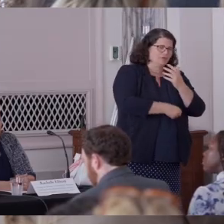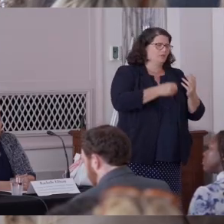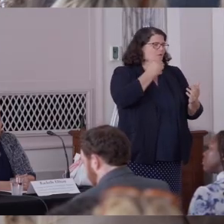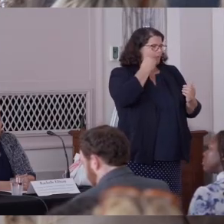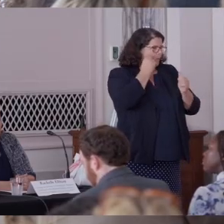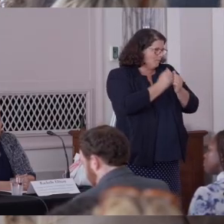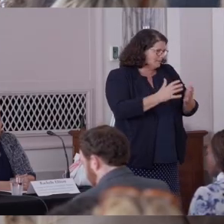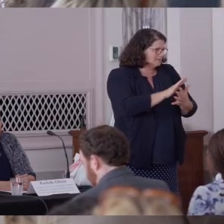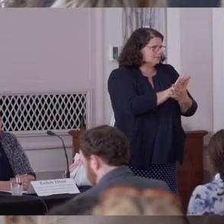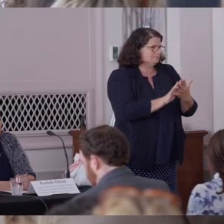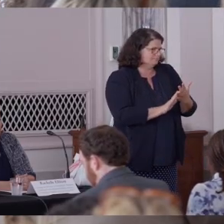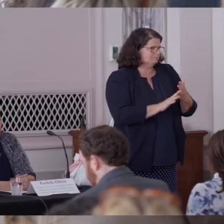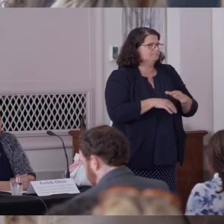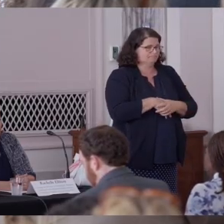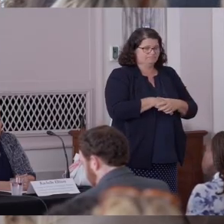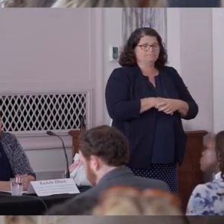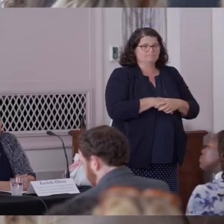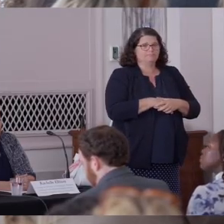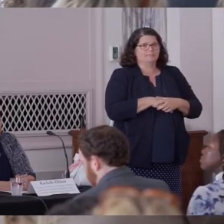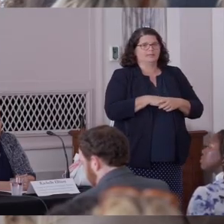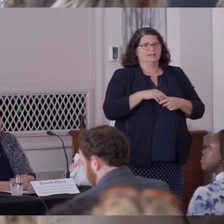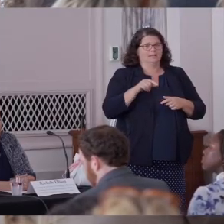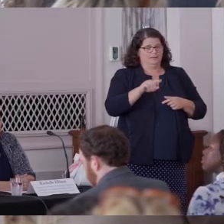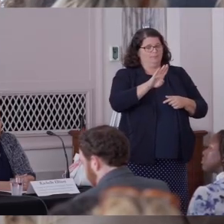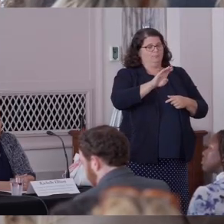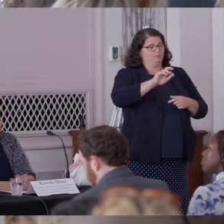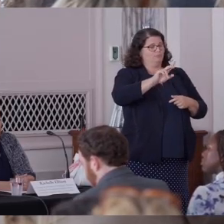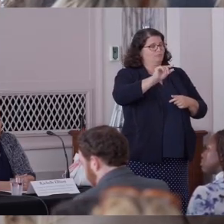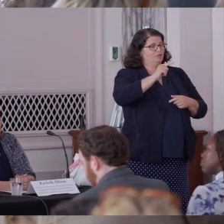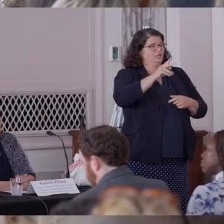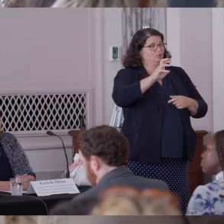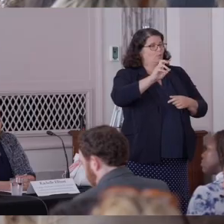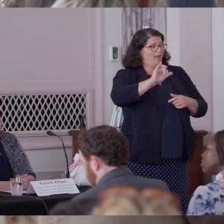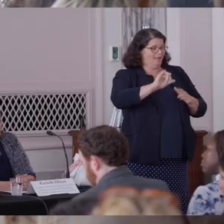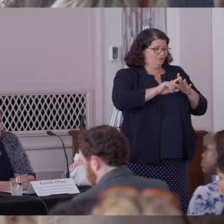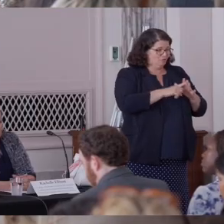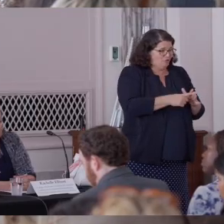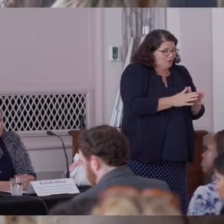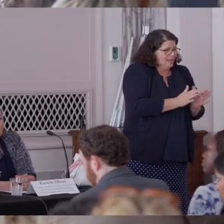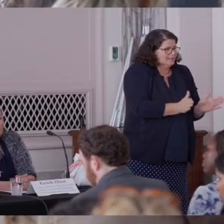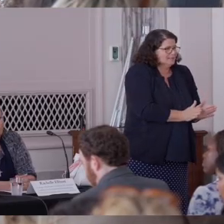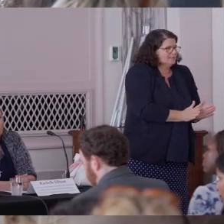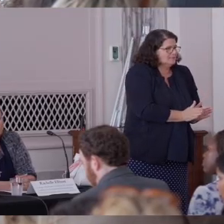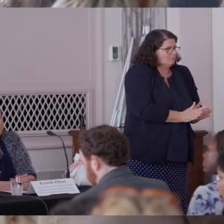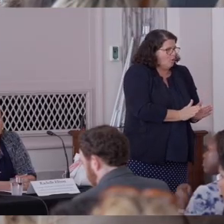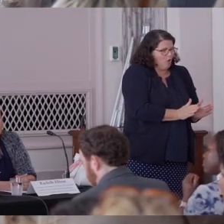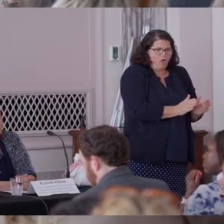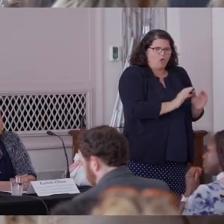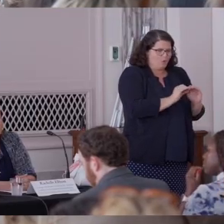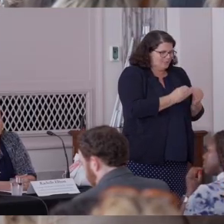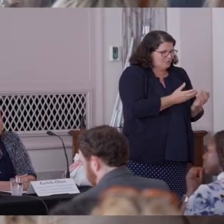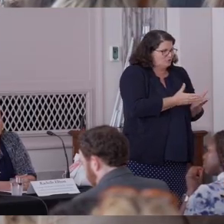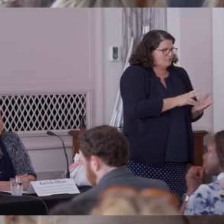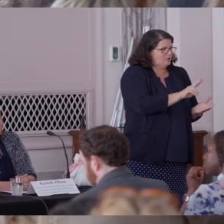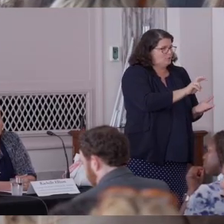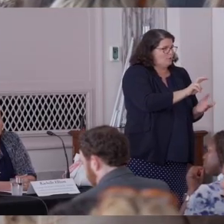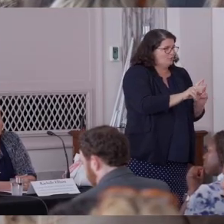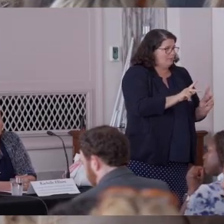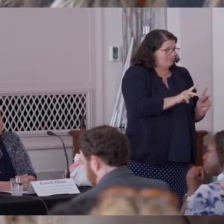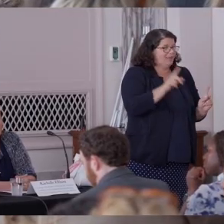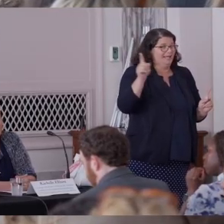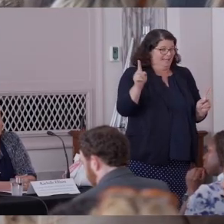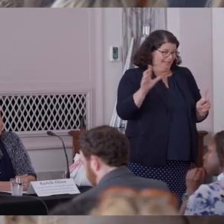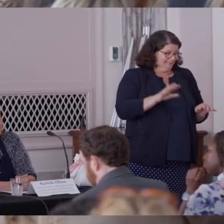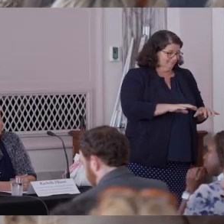his leadership, Bridgeway grew from a small, primarily vocational service organization serving 200 people to a leading behavioral health